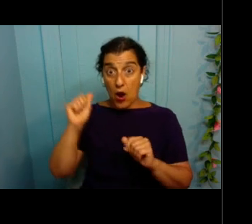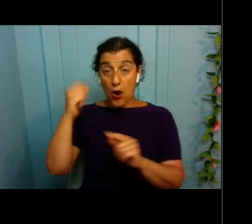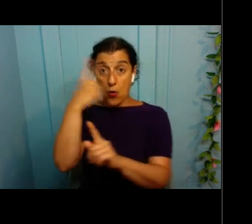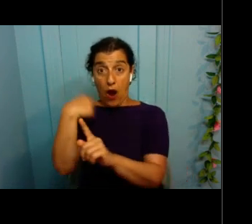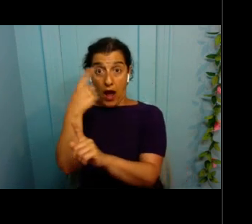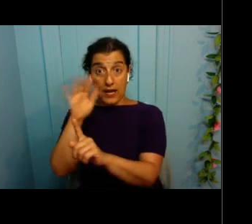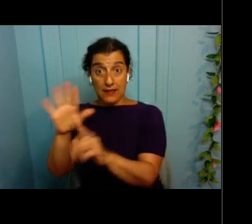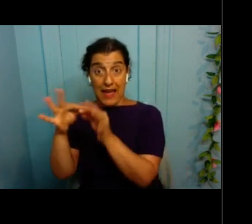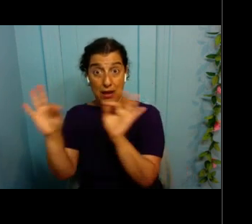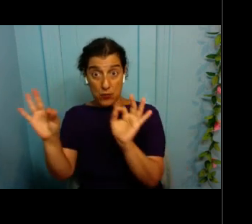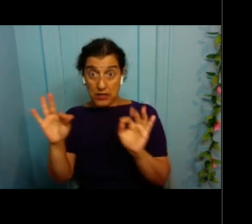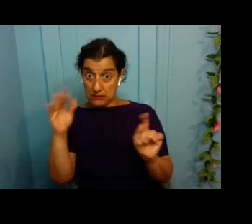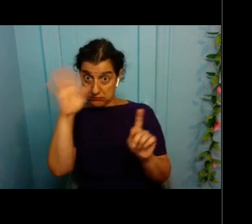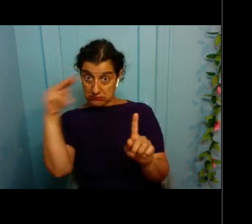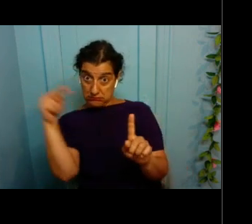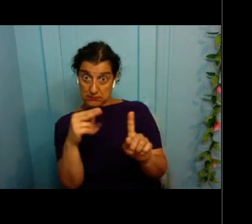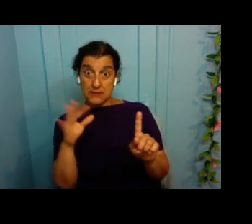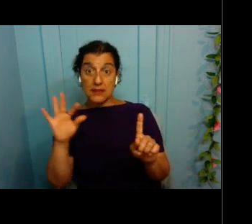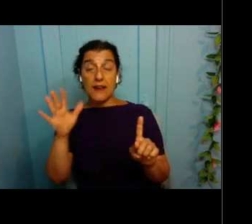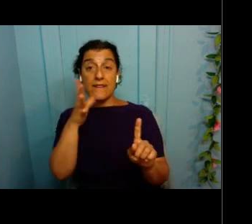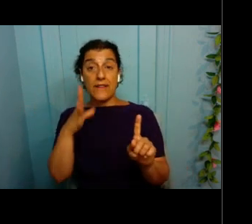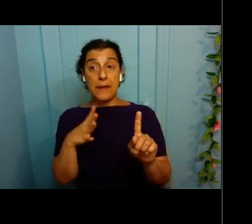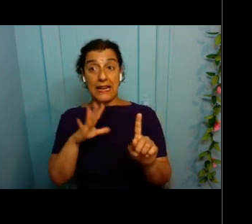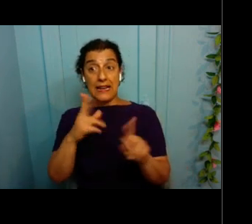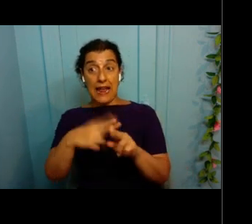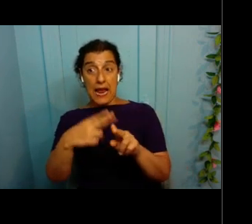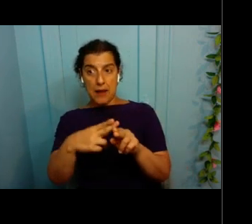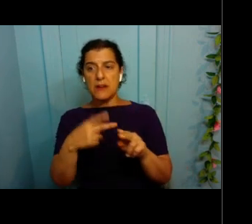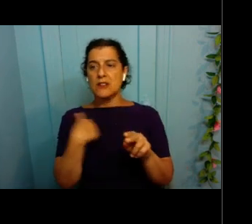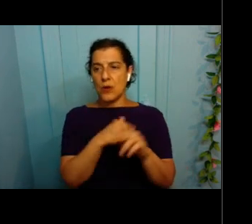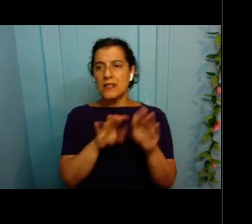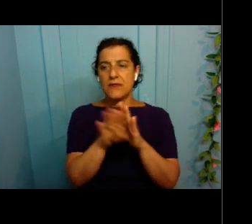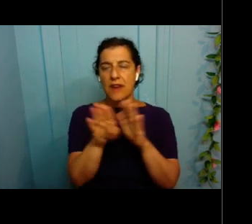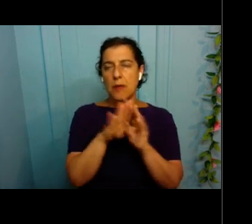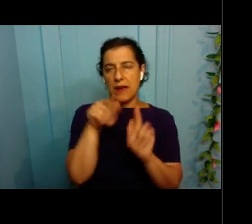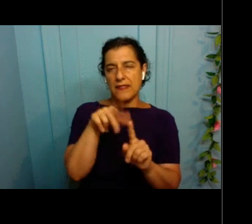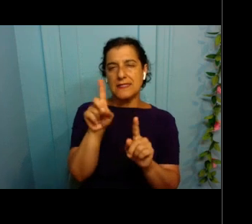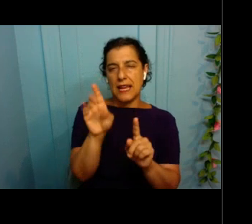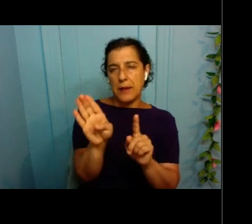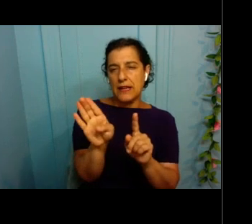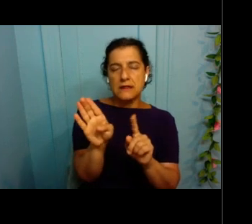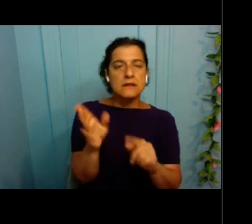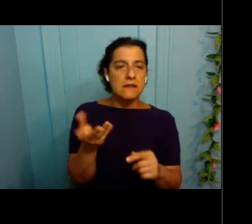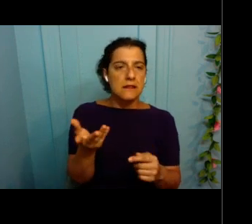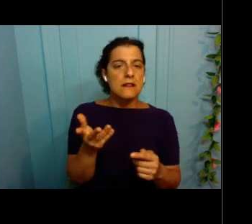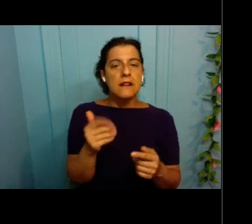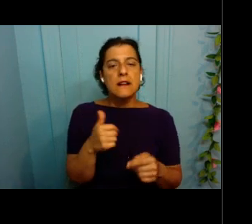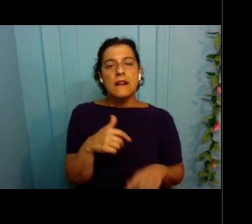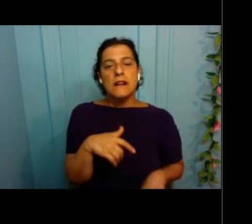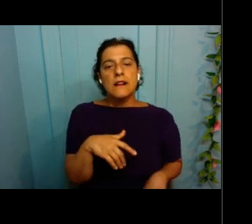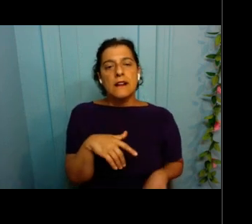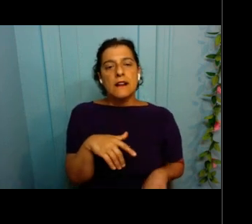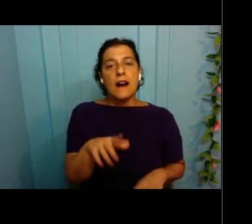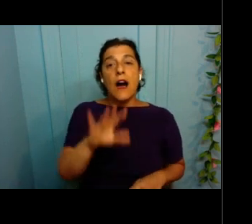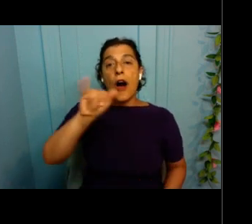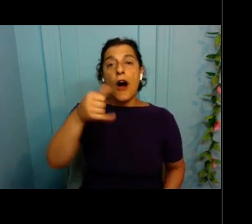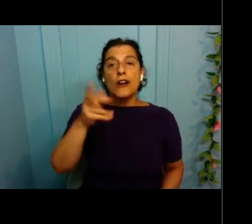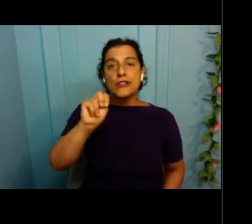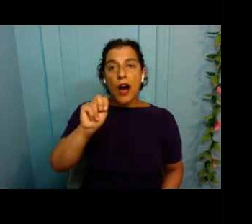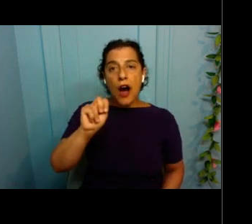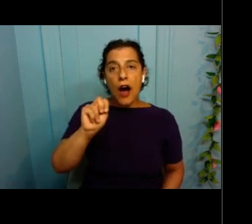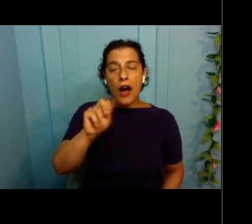so on. And so we're working on developing this database. This is to help, you know, get rid of all the John saw Mary and